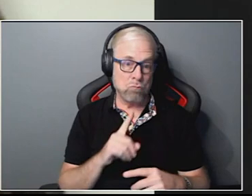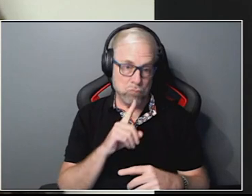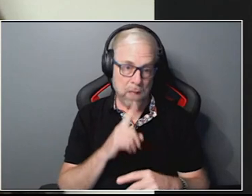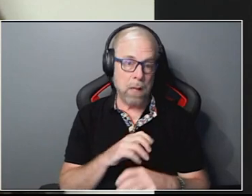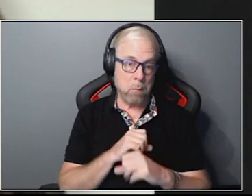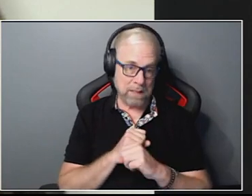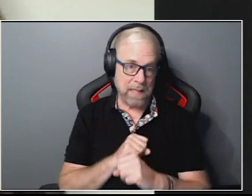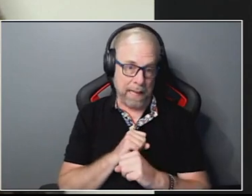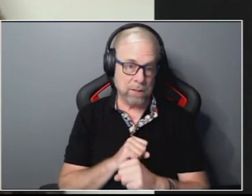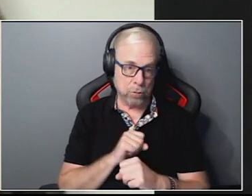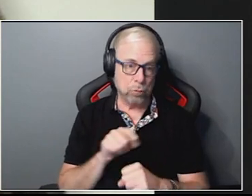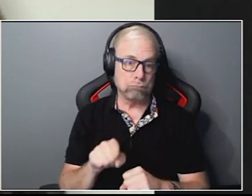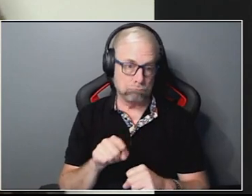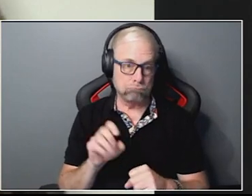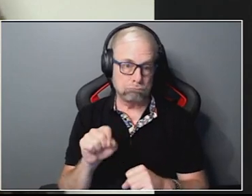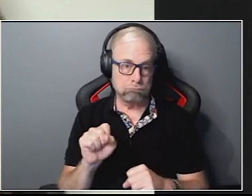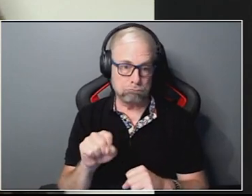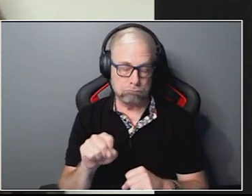And